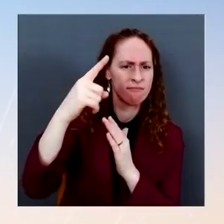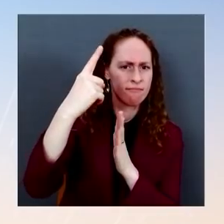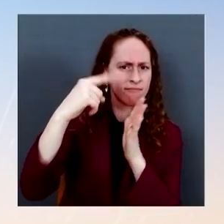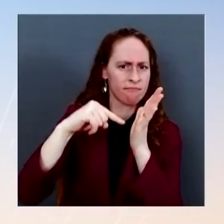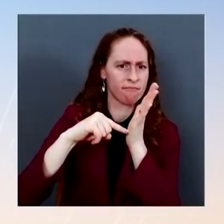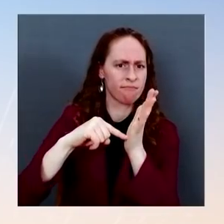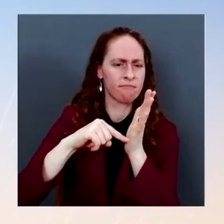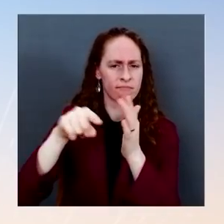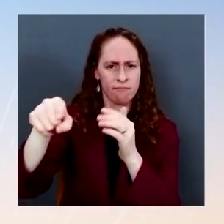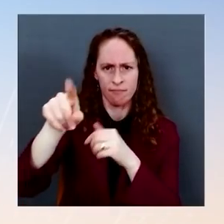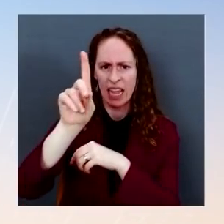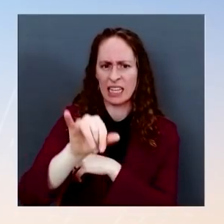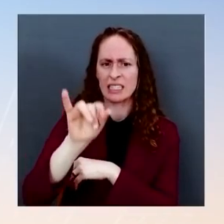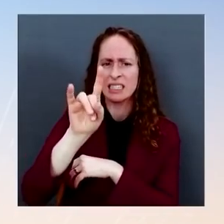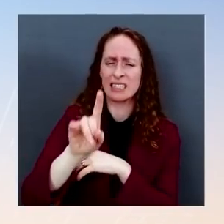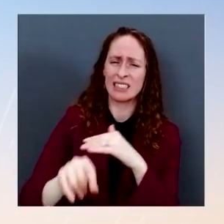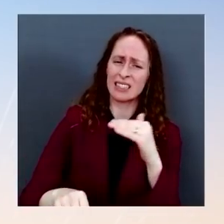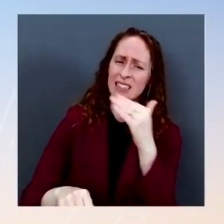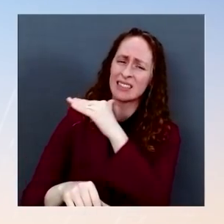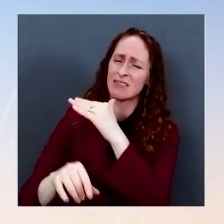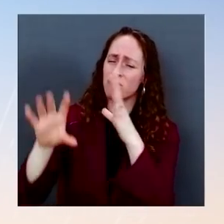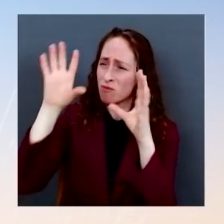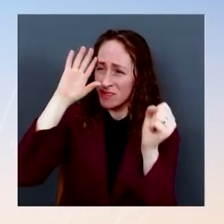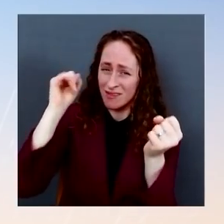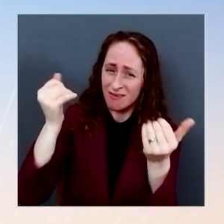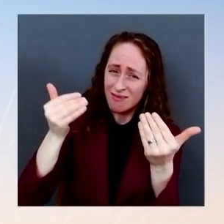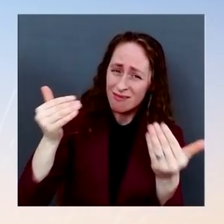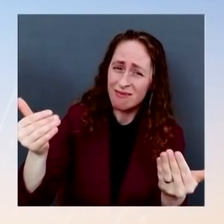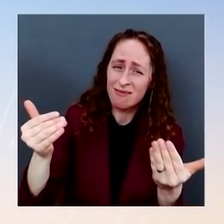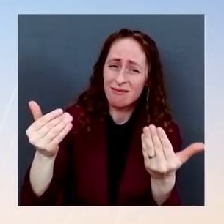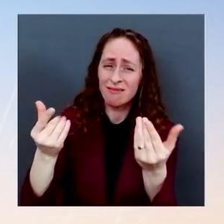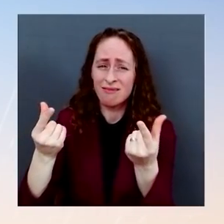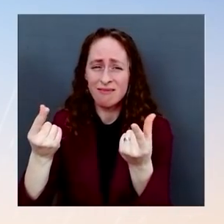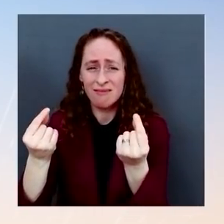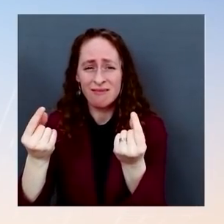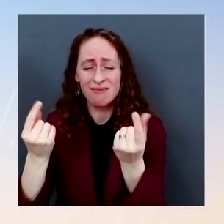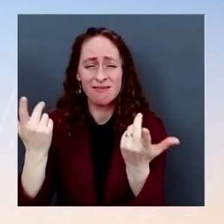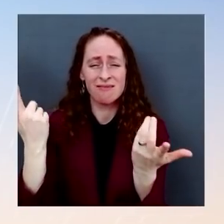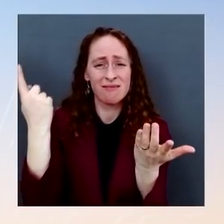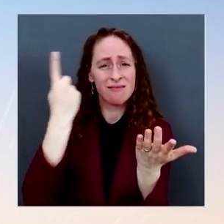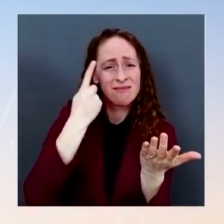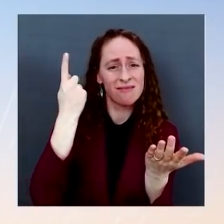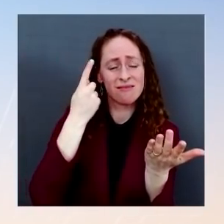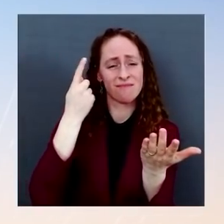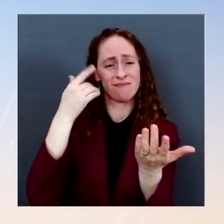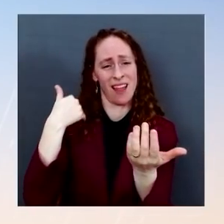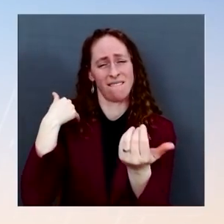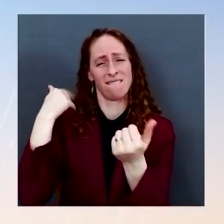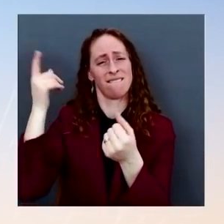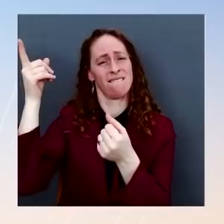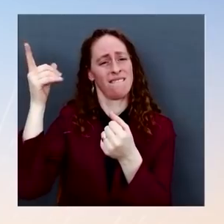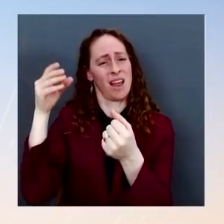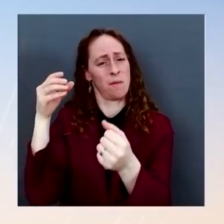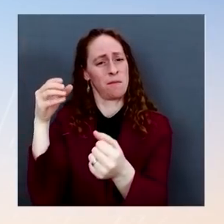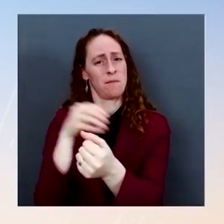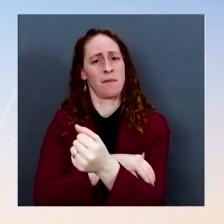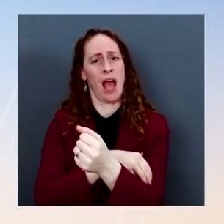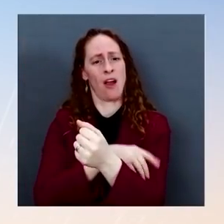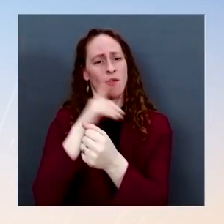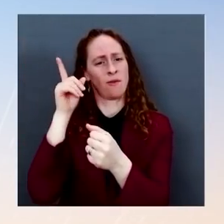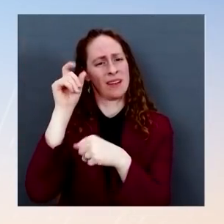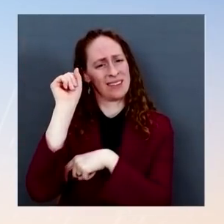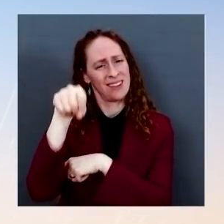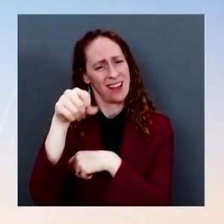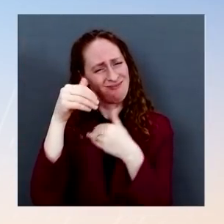would consider or even thinks is a realistic possibility to pass some of these elements? Well, I haven't had a chance